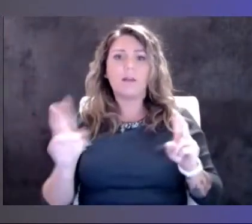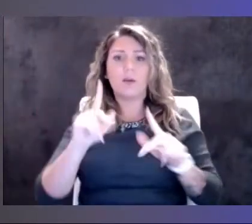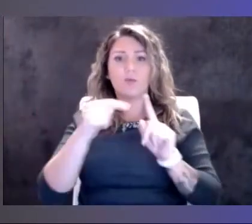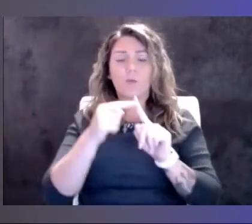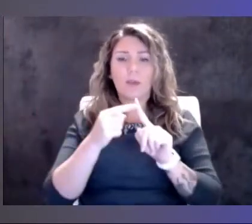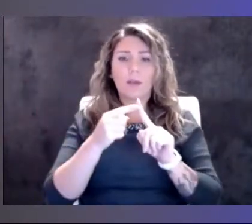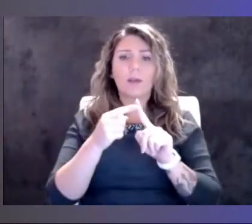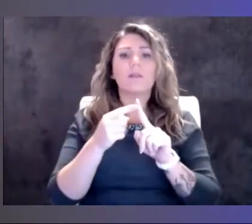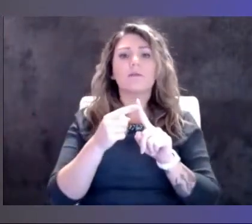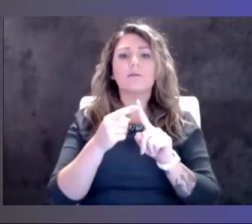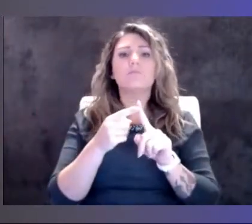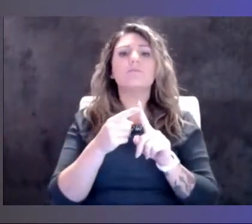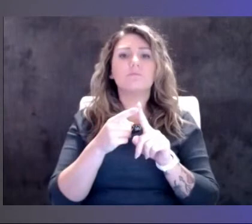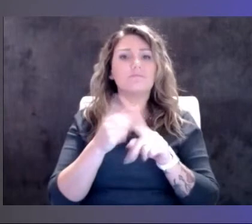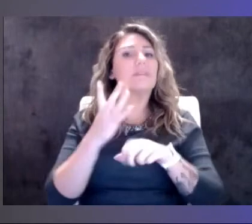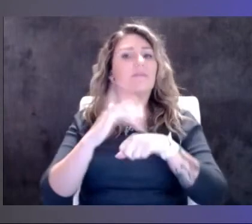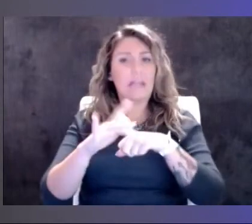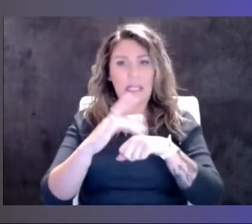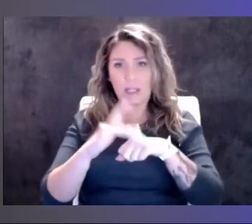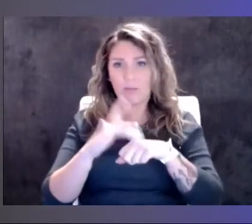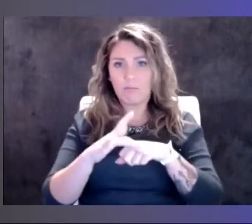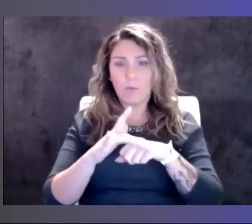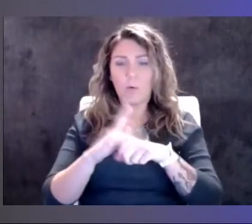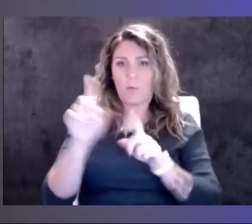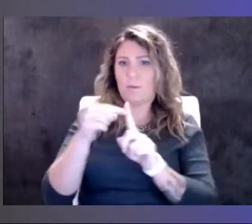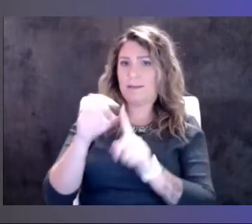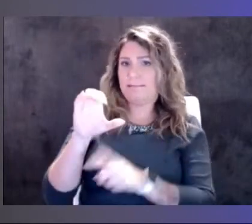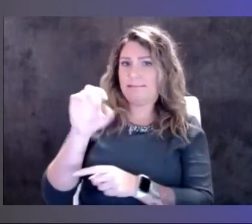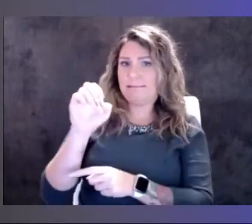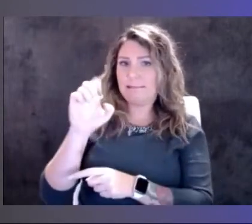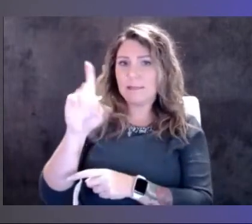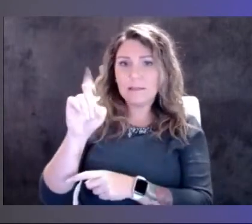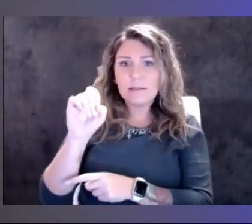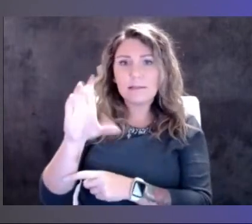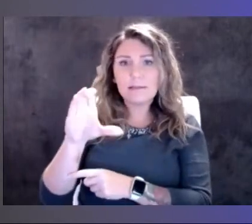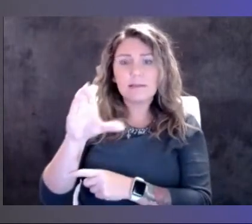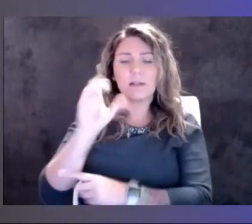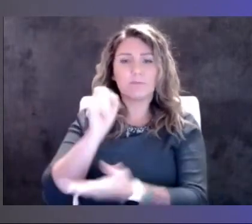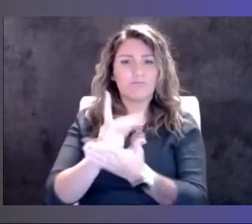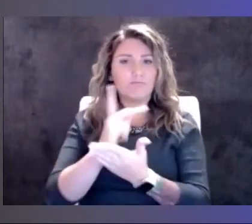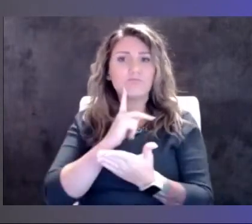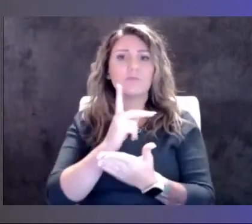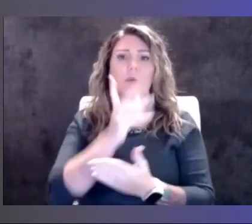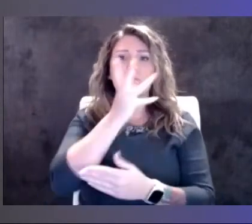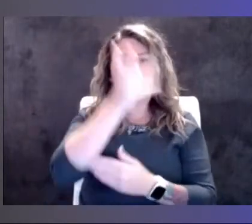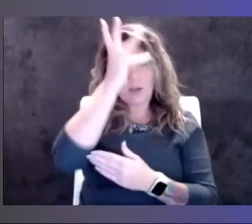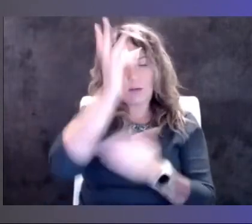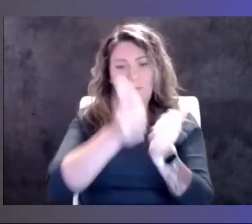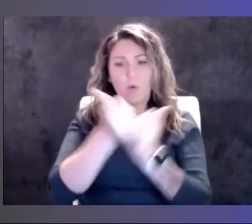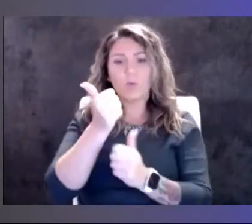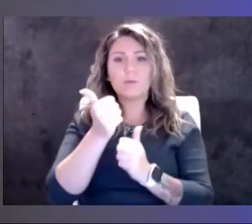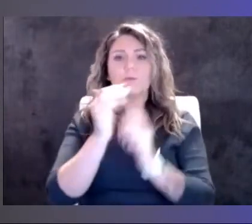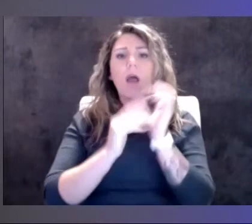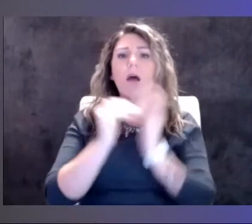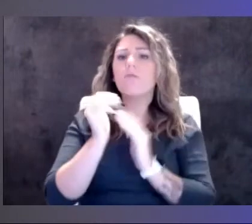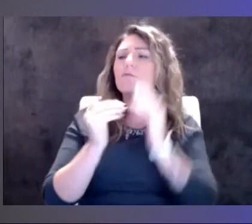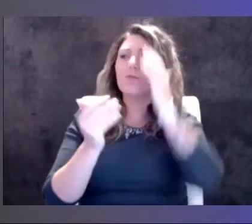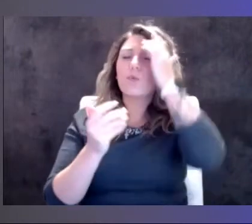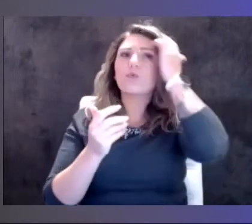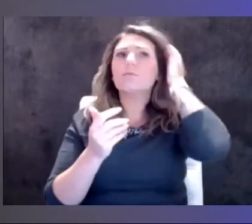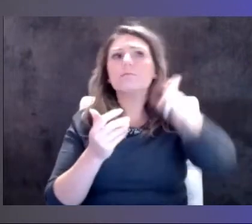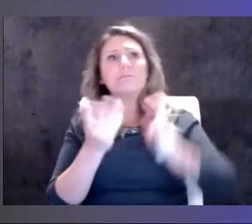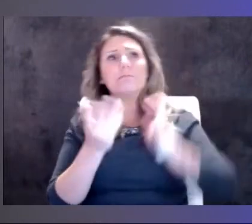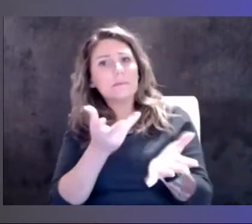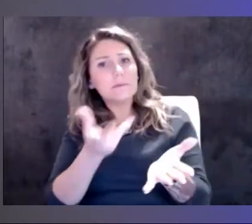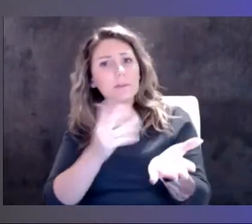made available after CDC recommends. We know that parents are most comfortable talking to providers, to their doctors that they talk to